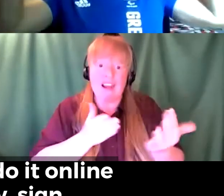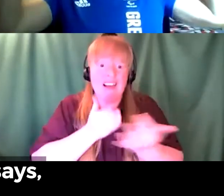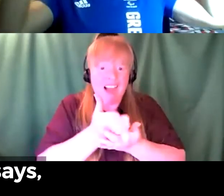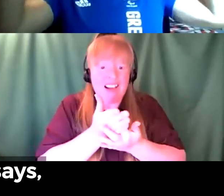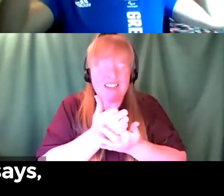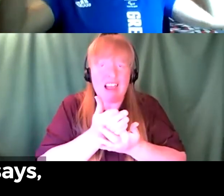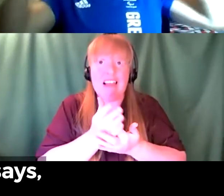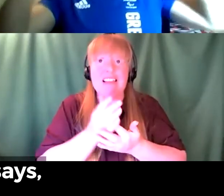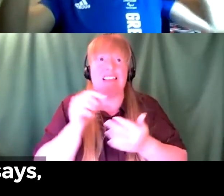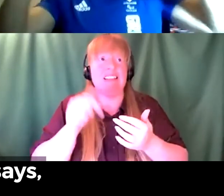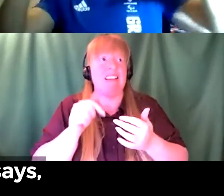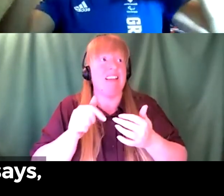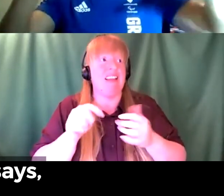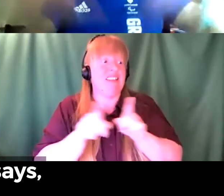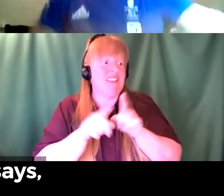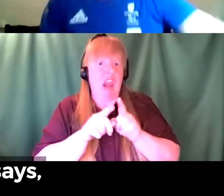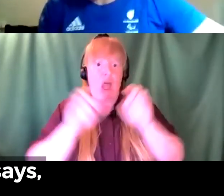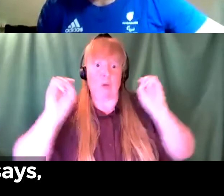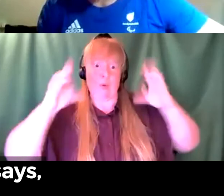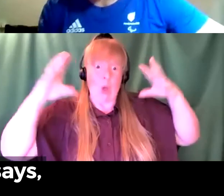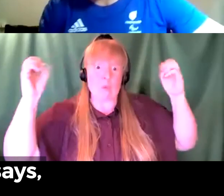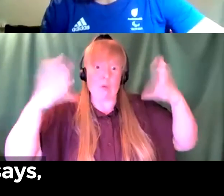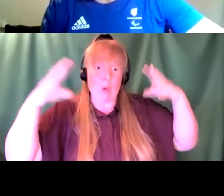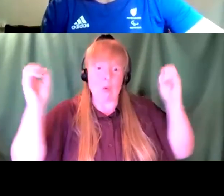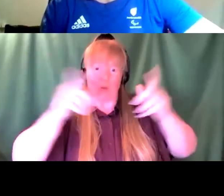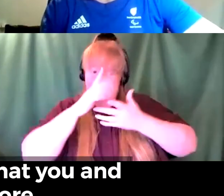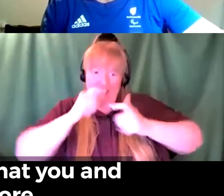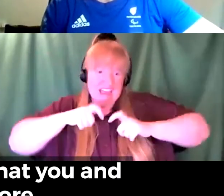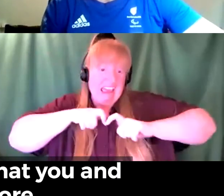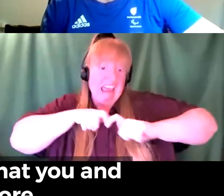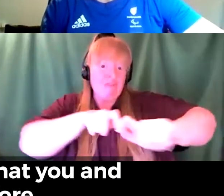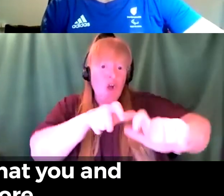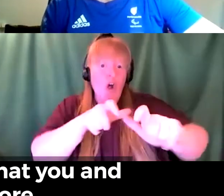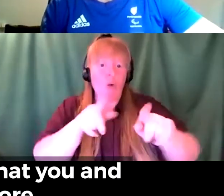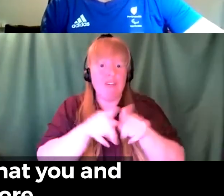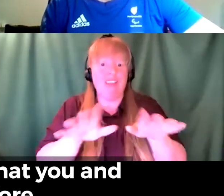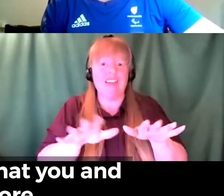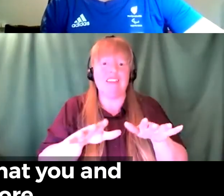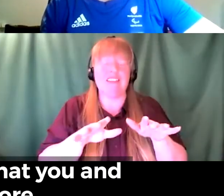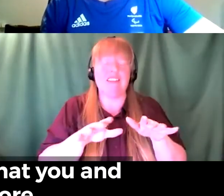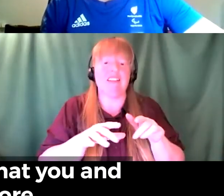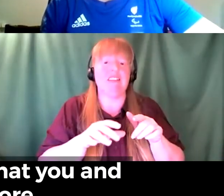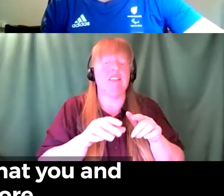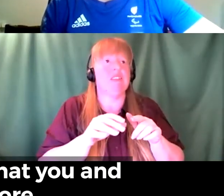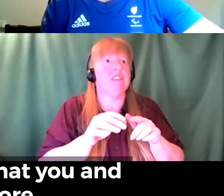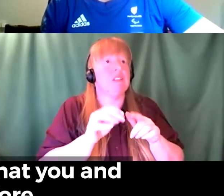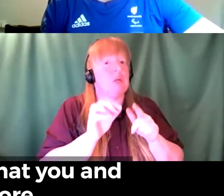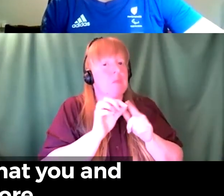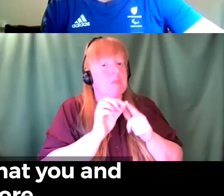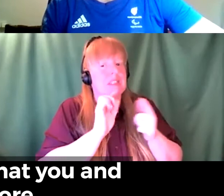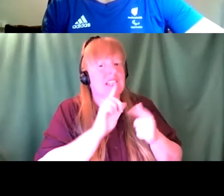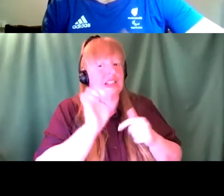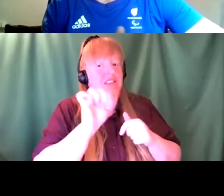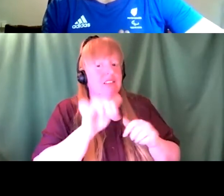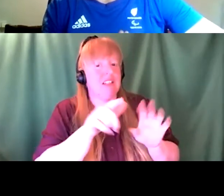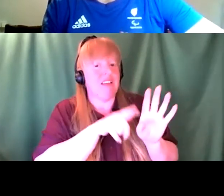sign in fluorescent lights that says, let's carry this on. I think it's really interesting, just touching on what you and Kyle both mentioned